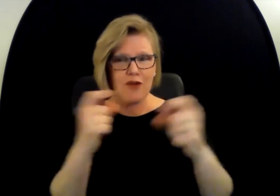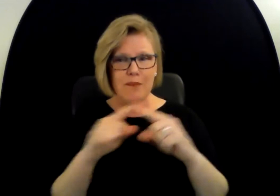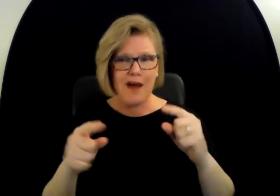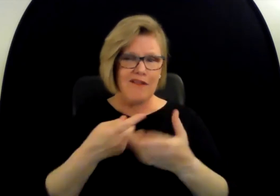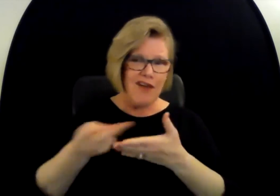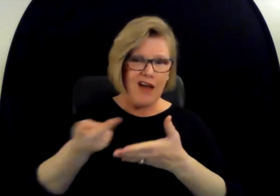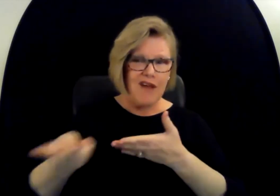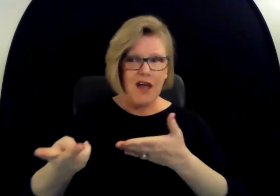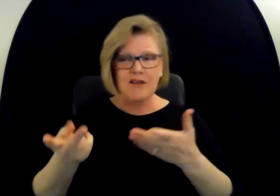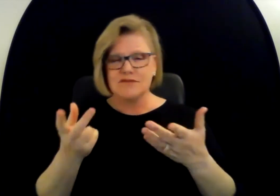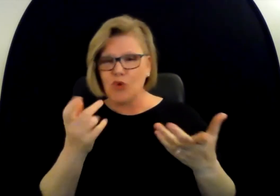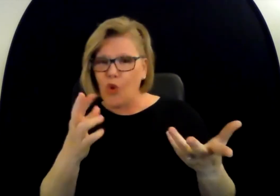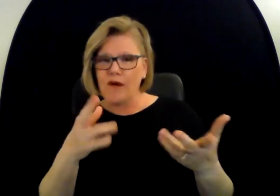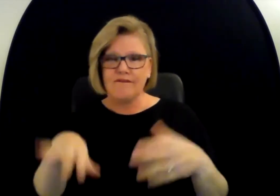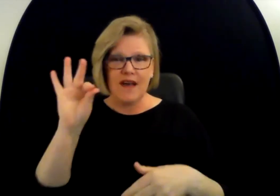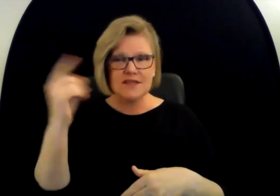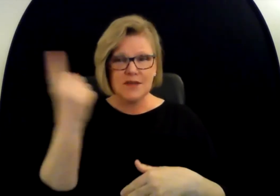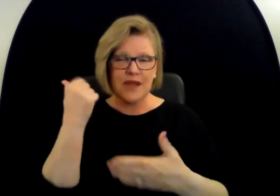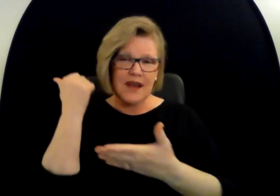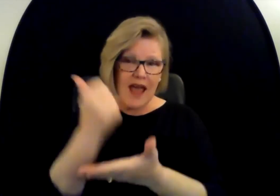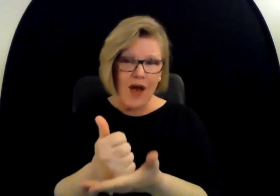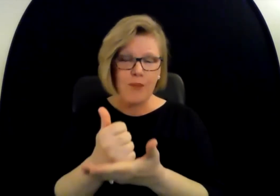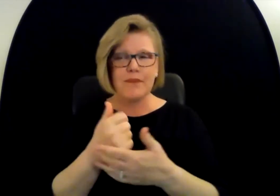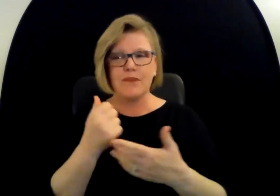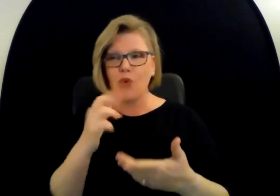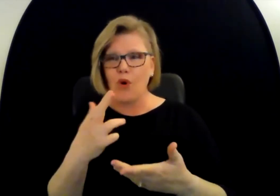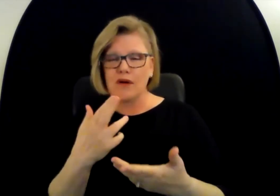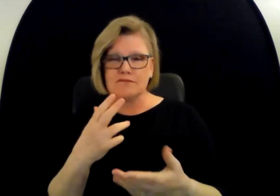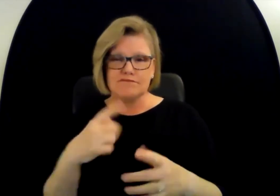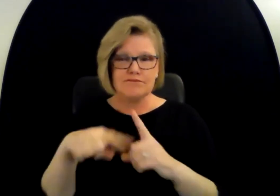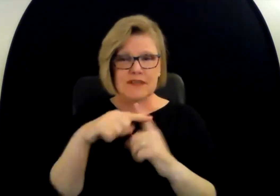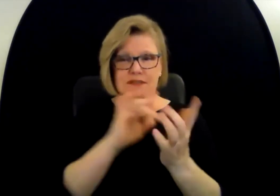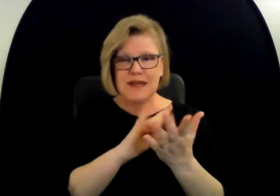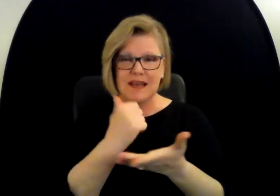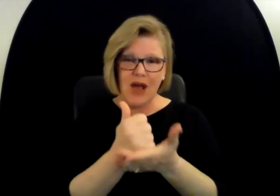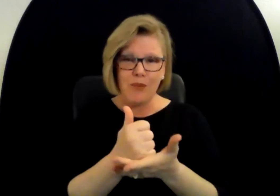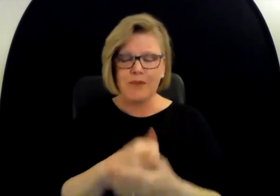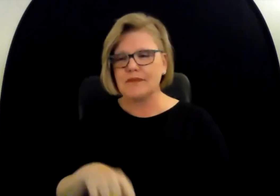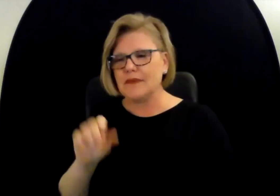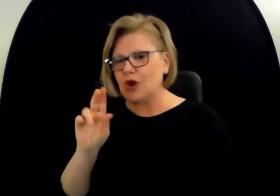found helped augment that path with medication? Yeah, I had tried